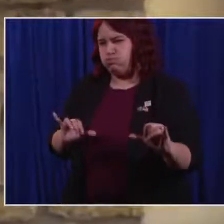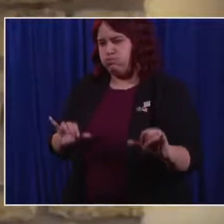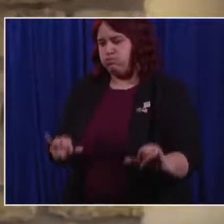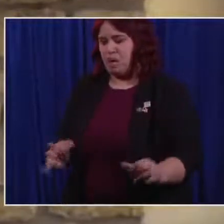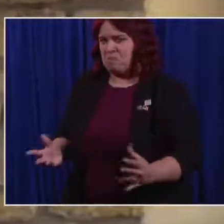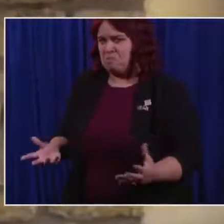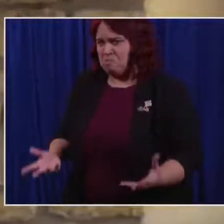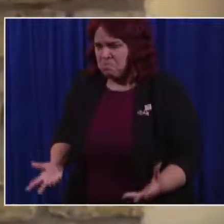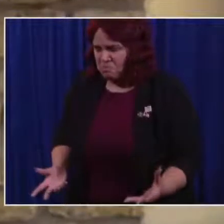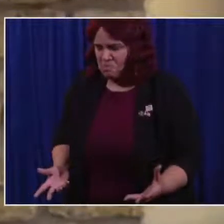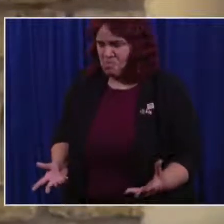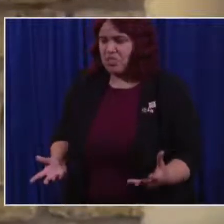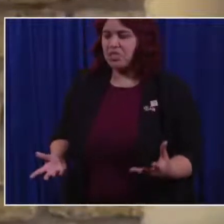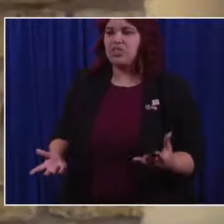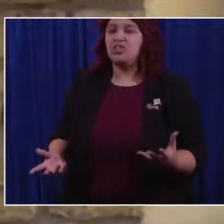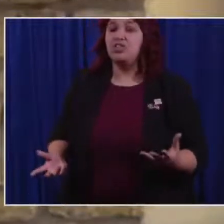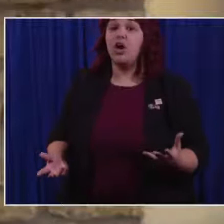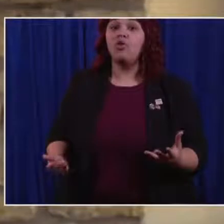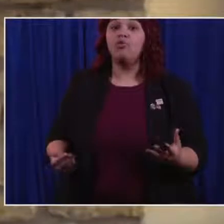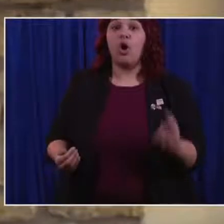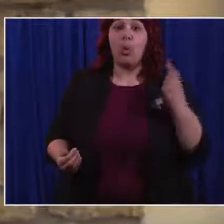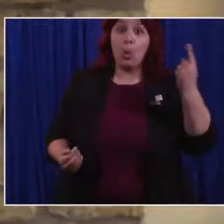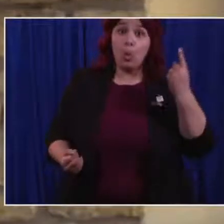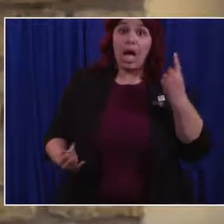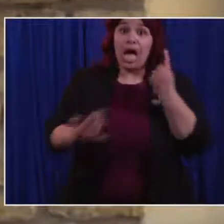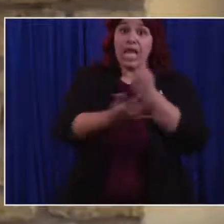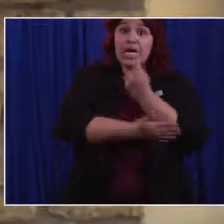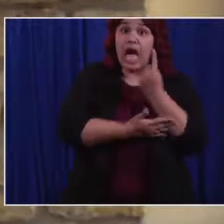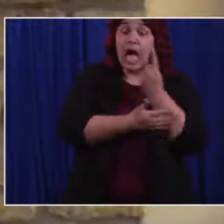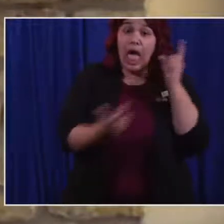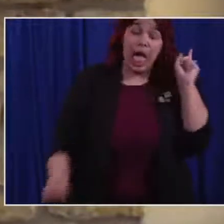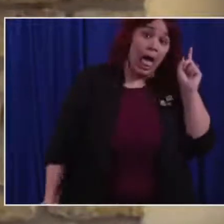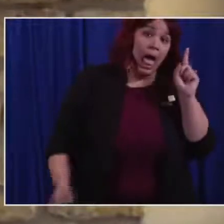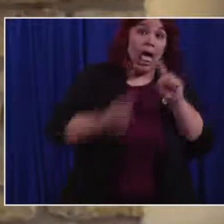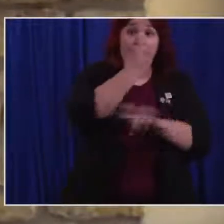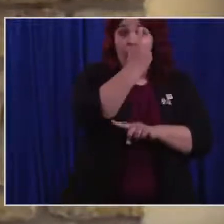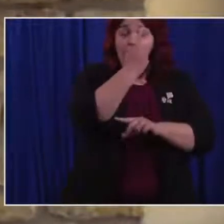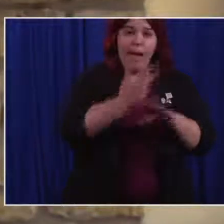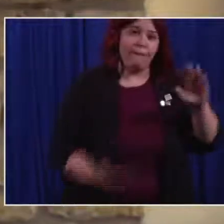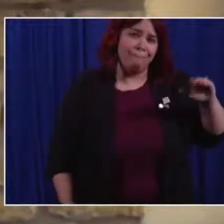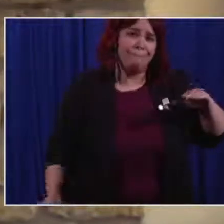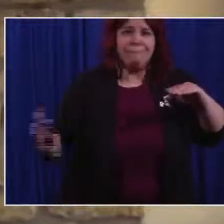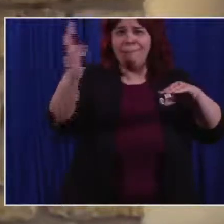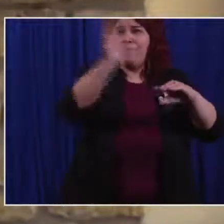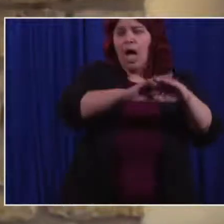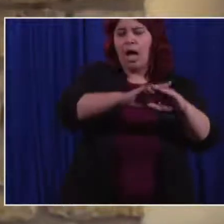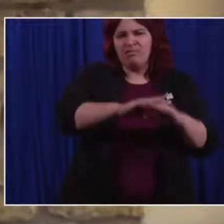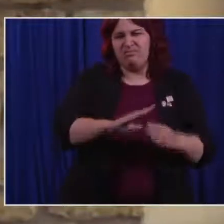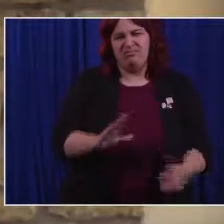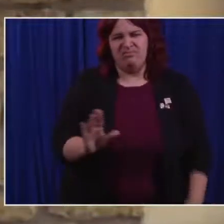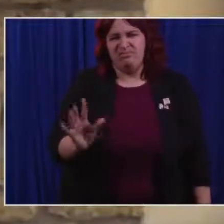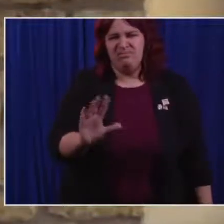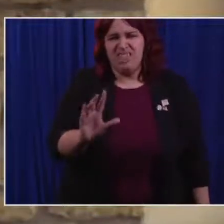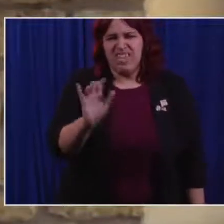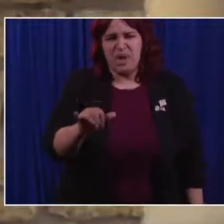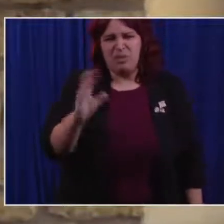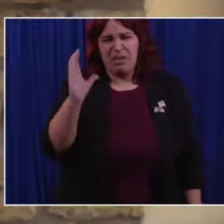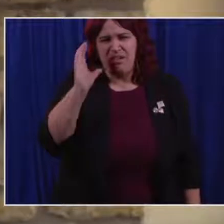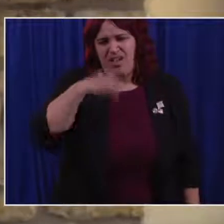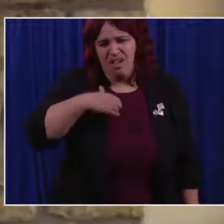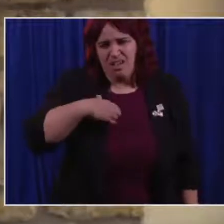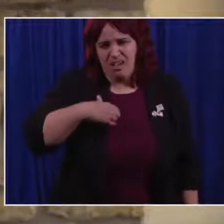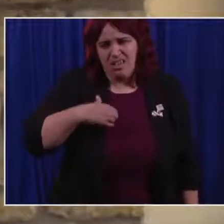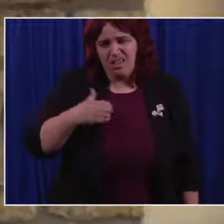So, it would be unusual that we would have, one that would be just stand out.